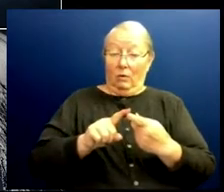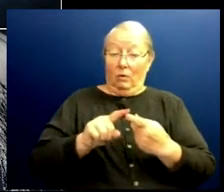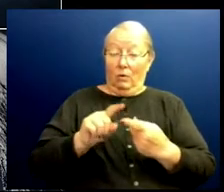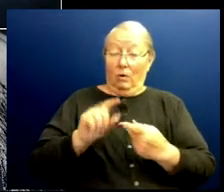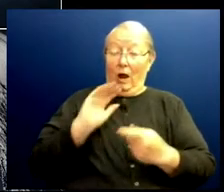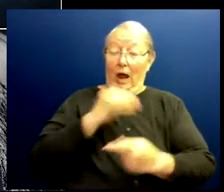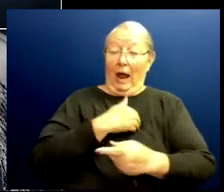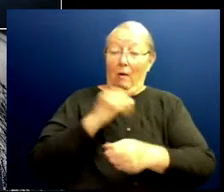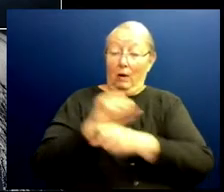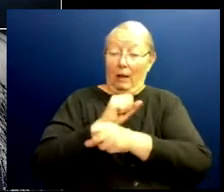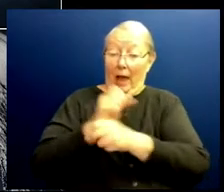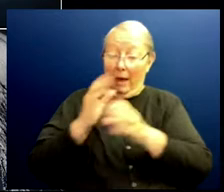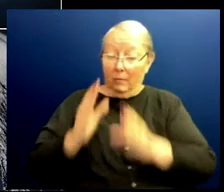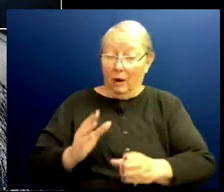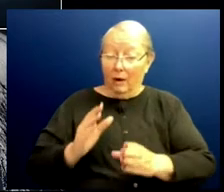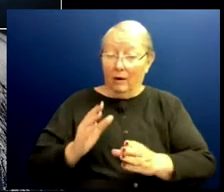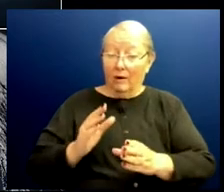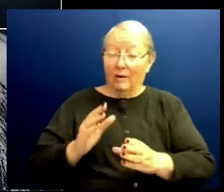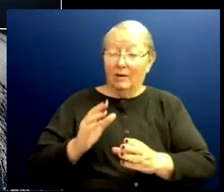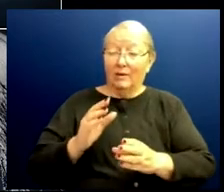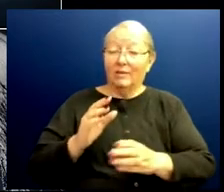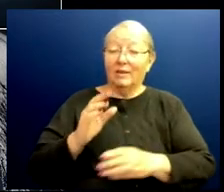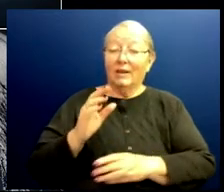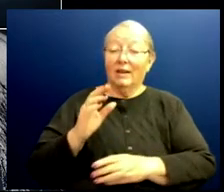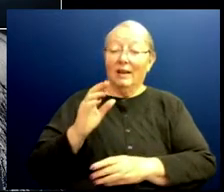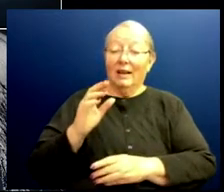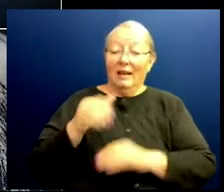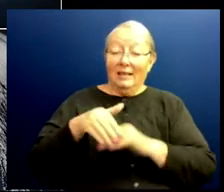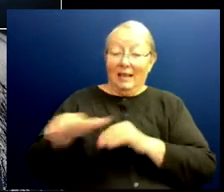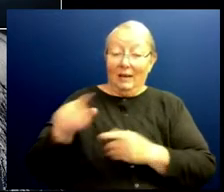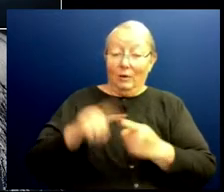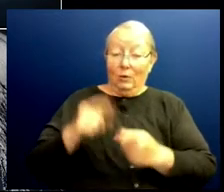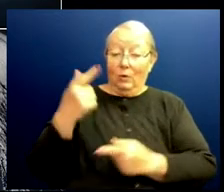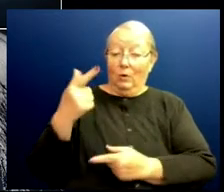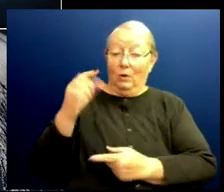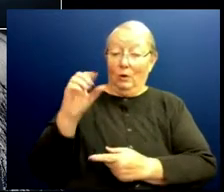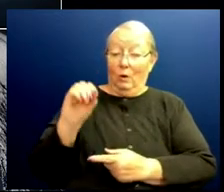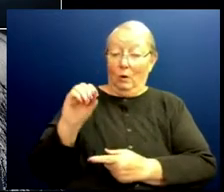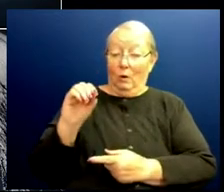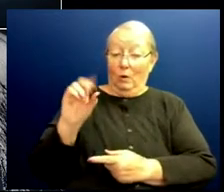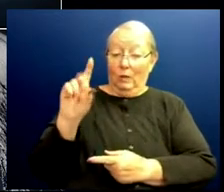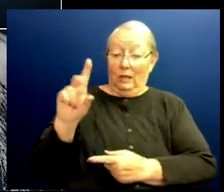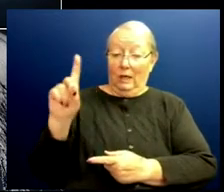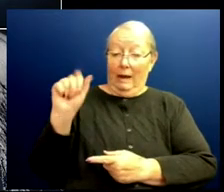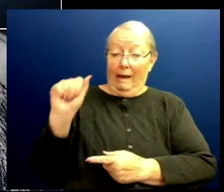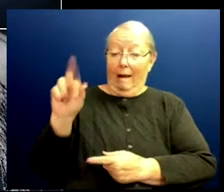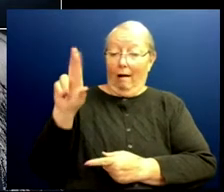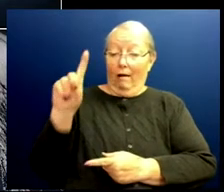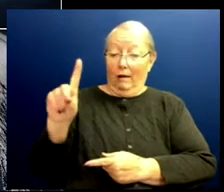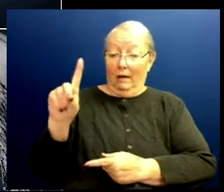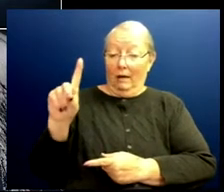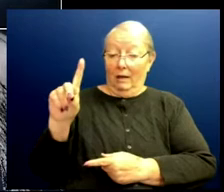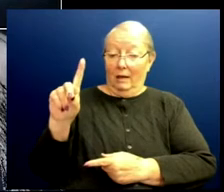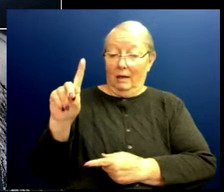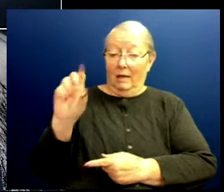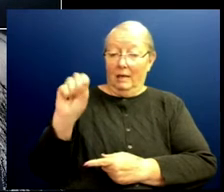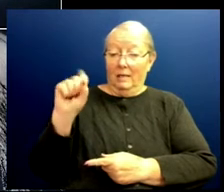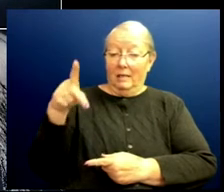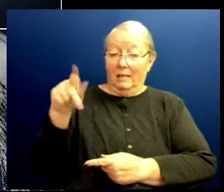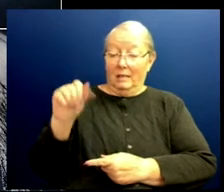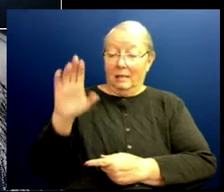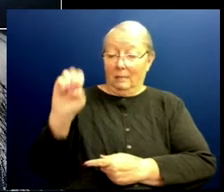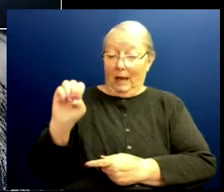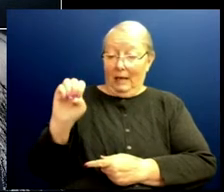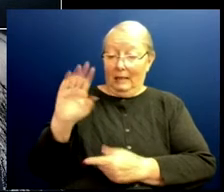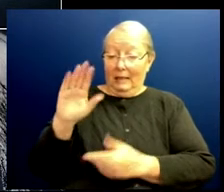operation of the telescope. They send it to our institute. We look at the data and archive it and send it to